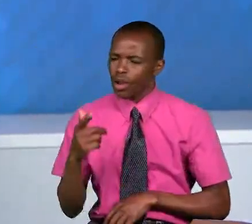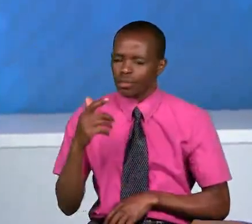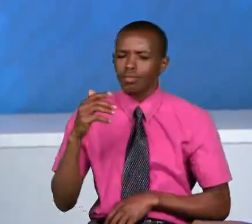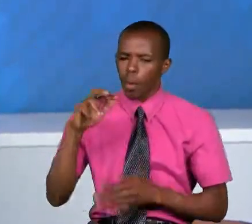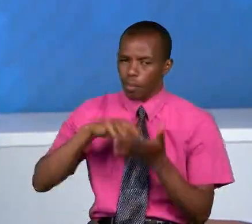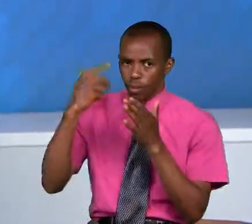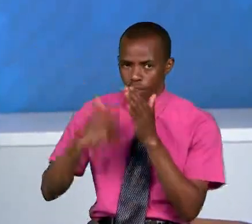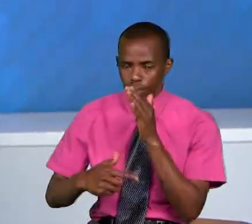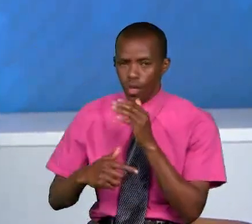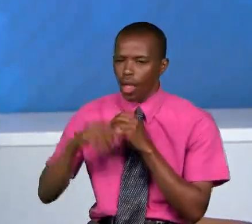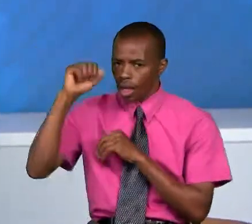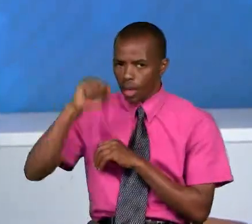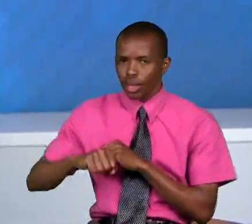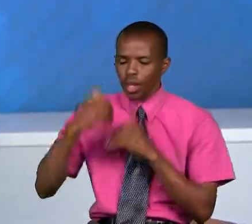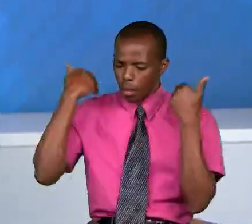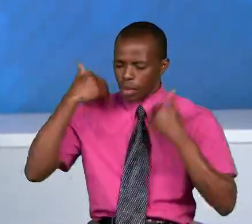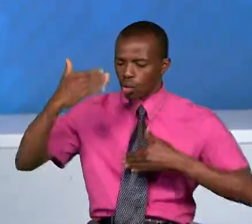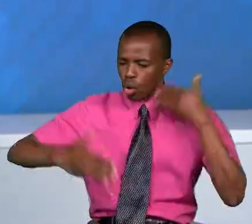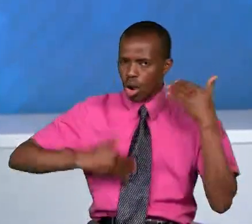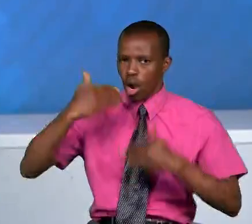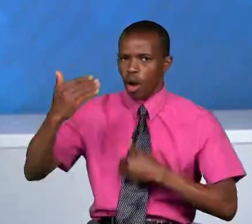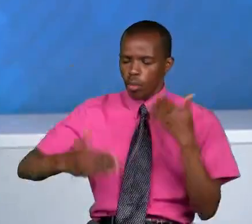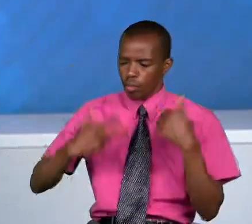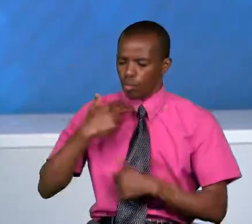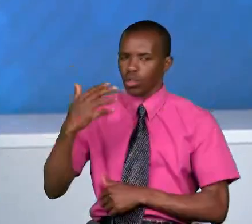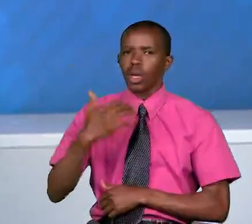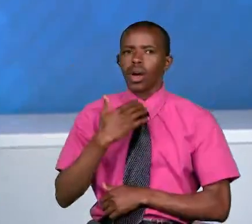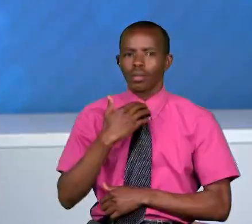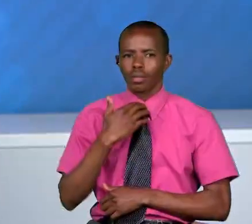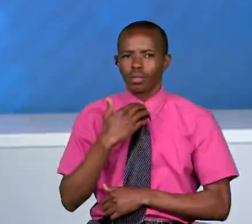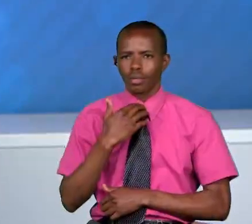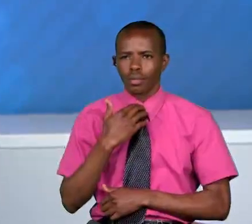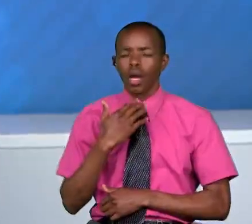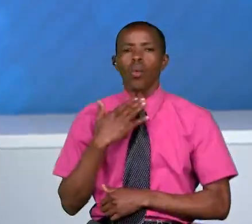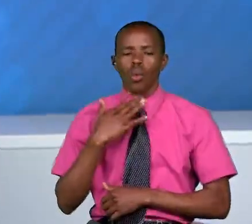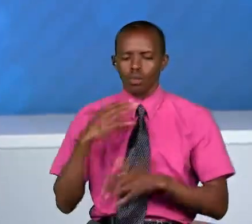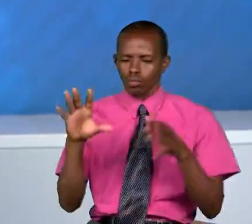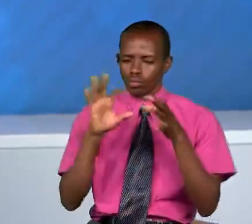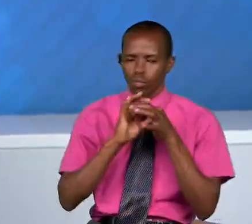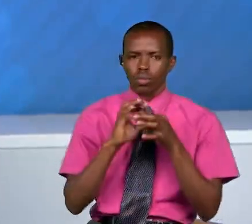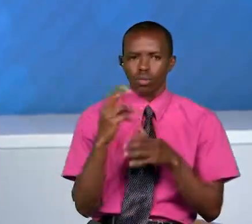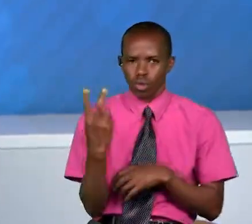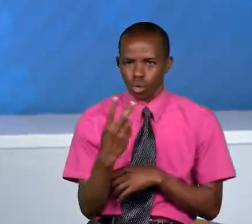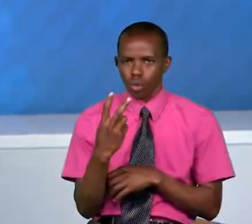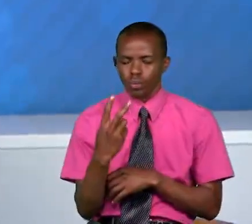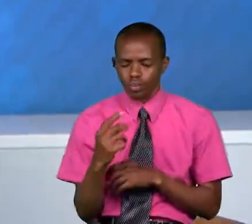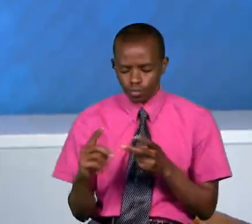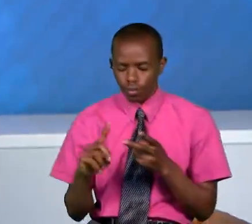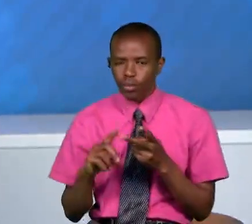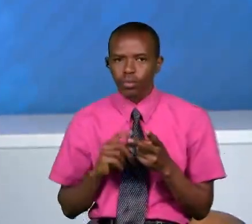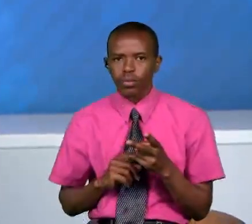yes, I'm glad you've had a voice that is seeking to reconcile the two. Mm. That's the first thing. The second